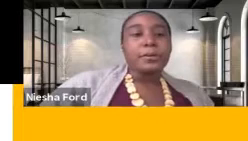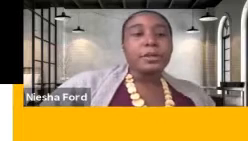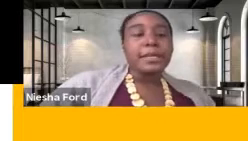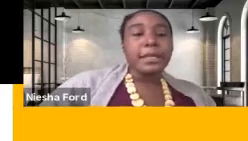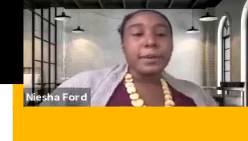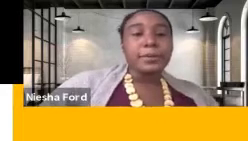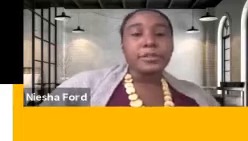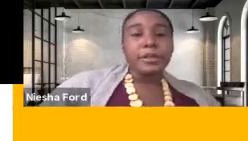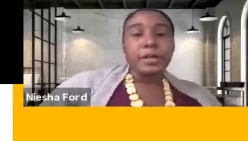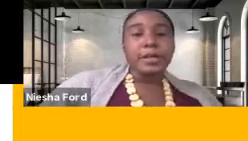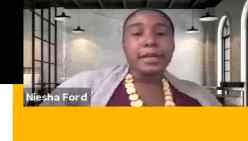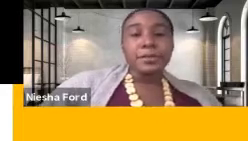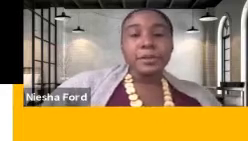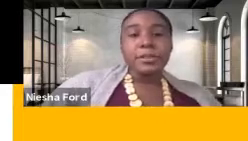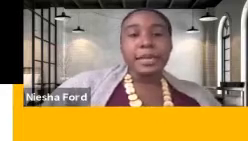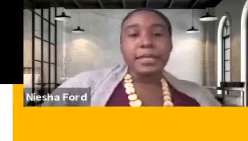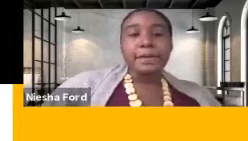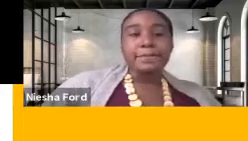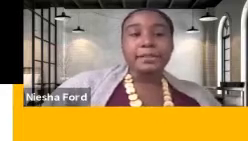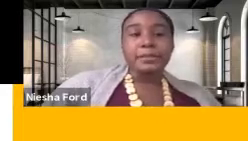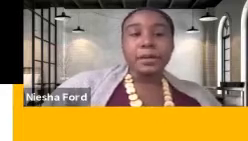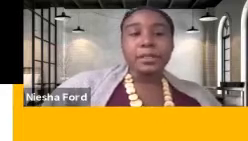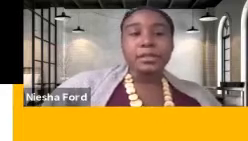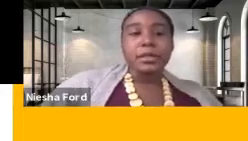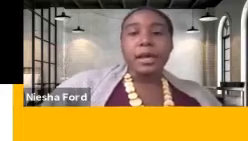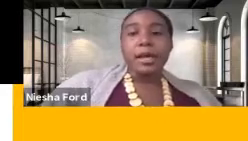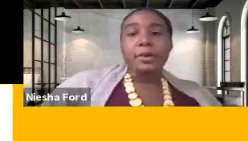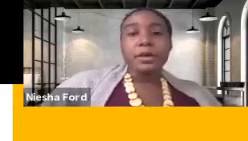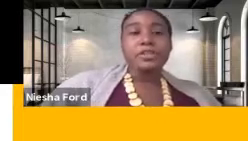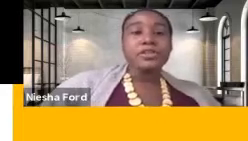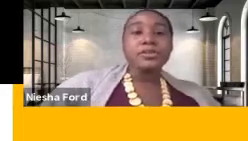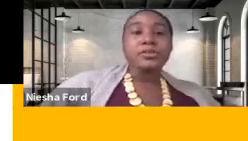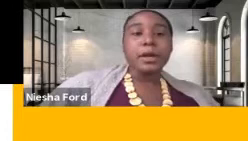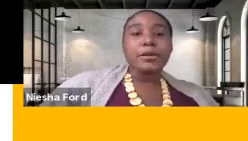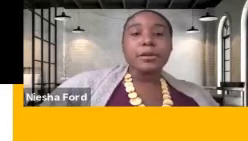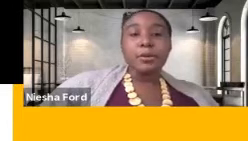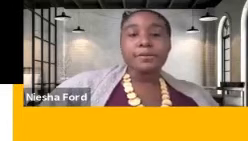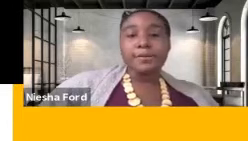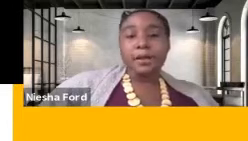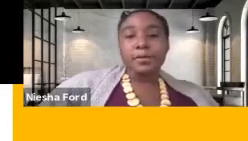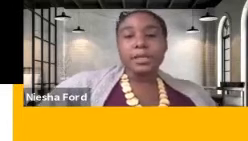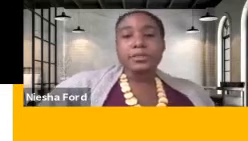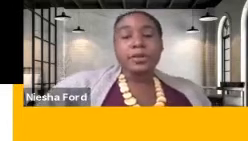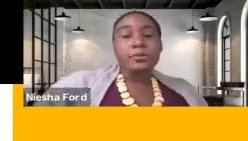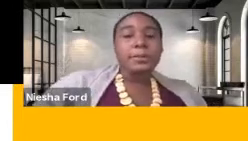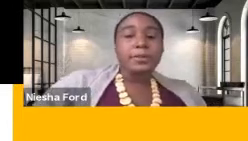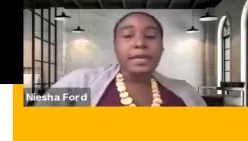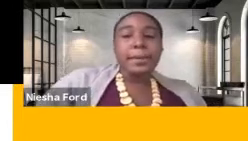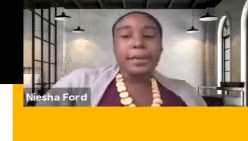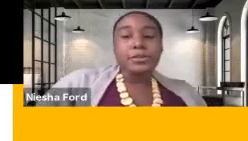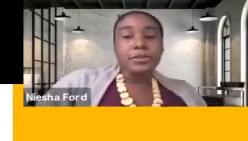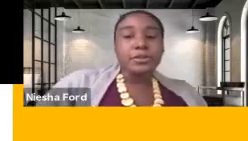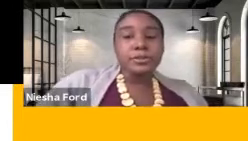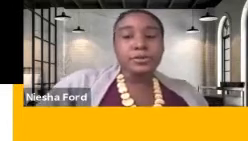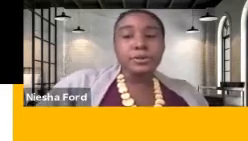So when we're thinking about a persona, if you were to make an effective one, it should do one or more of the following. So represent